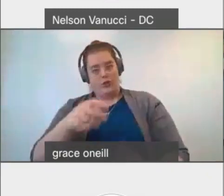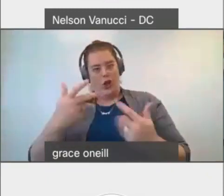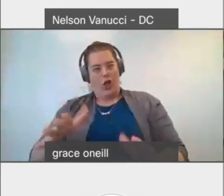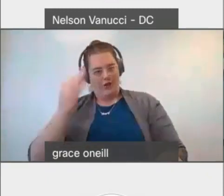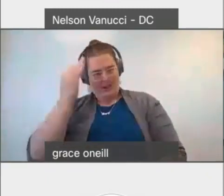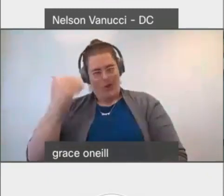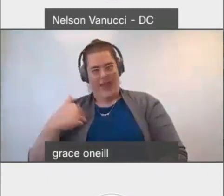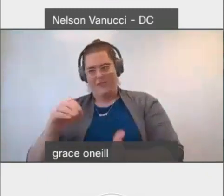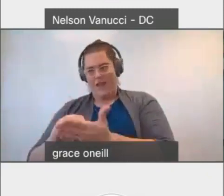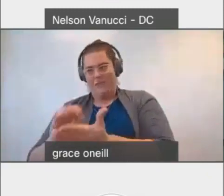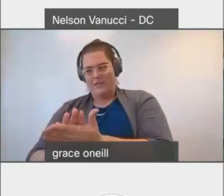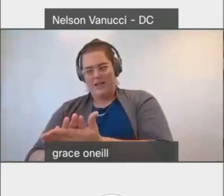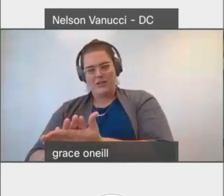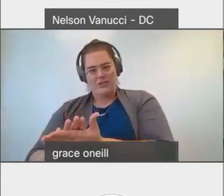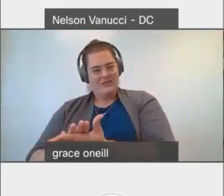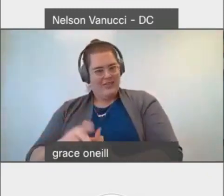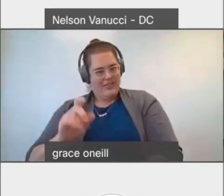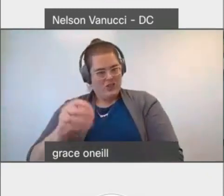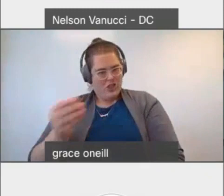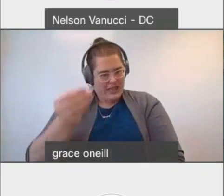waiver, so they give it to you.